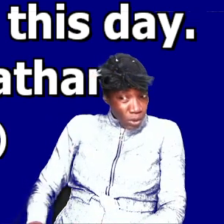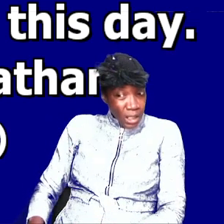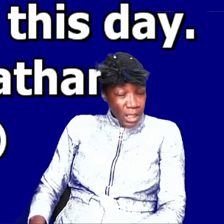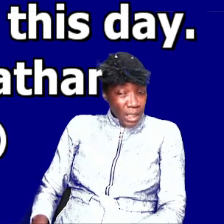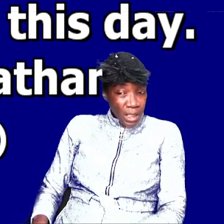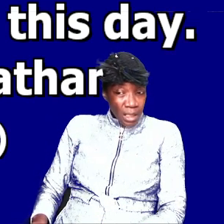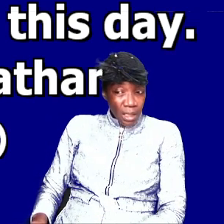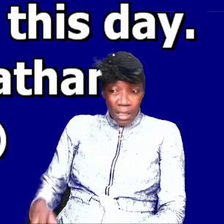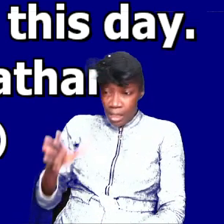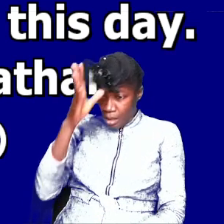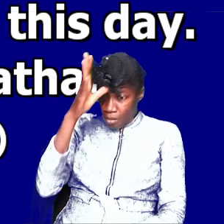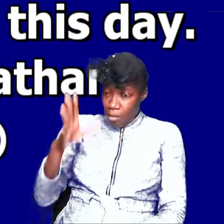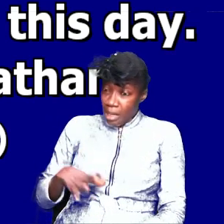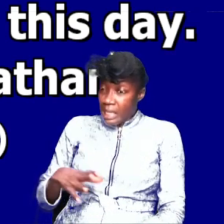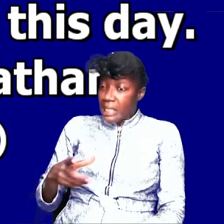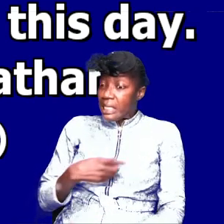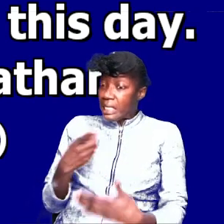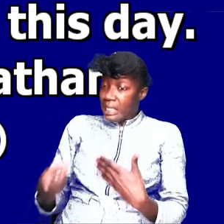dead.